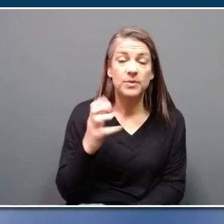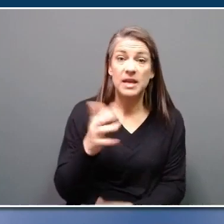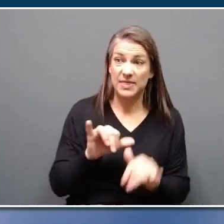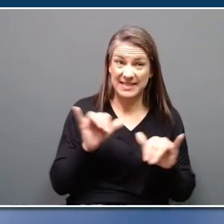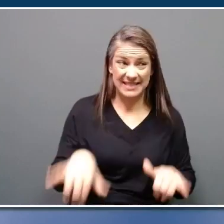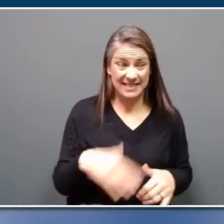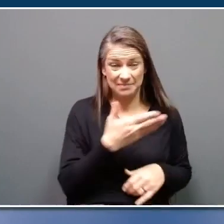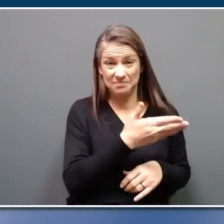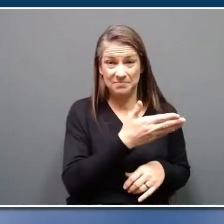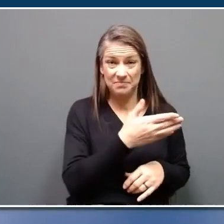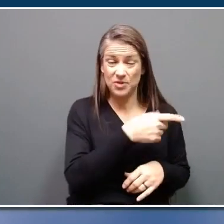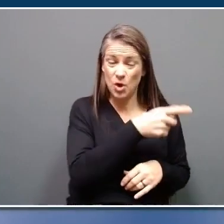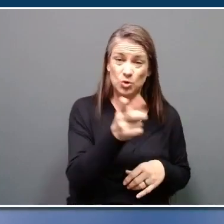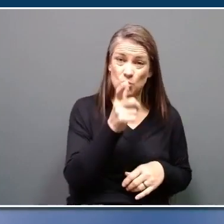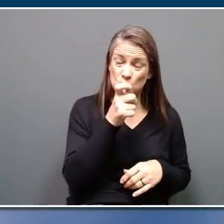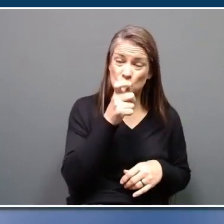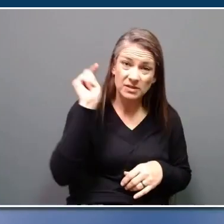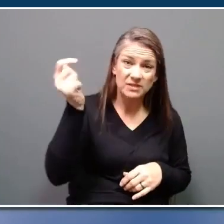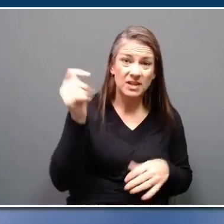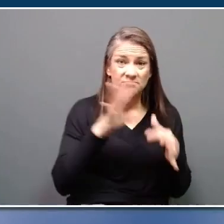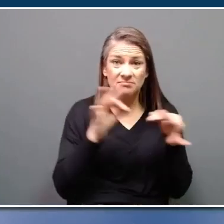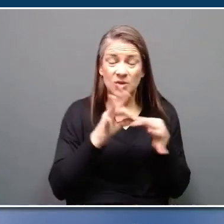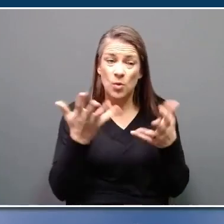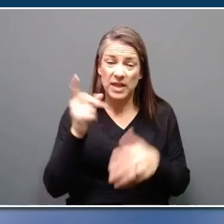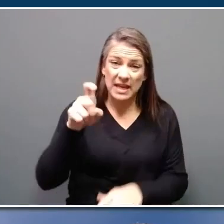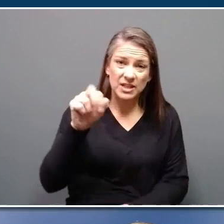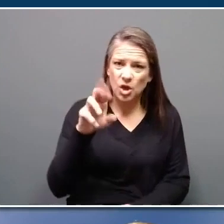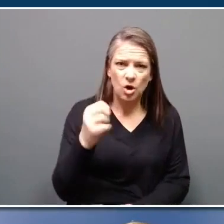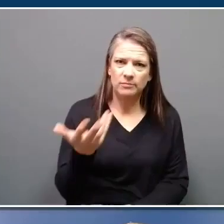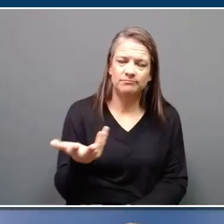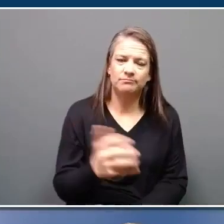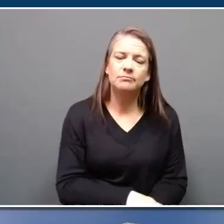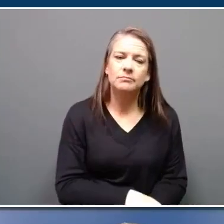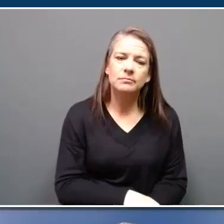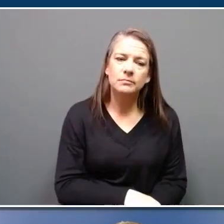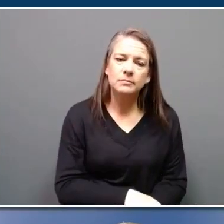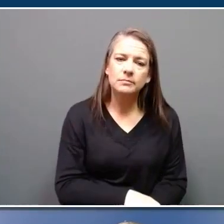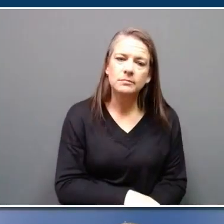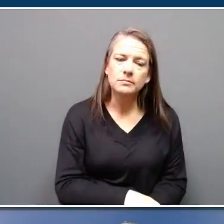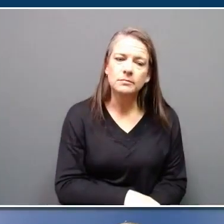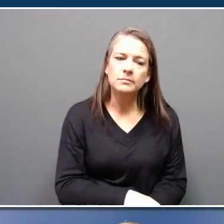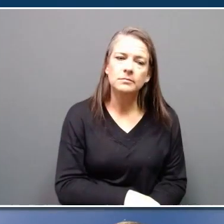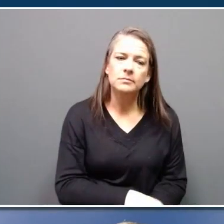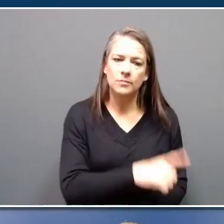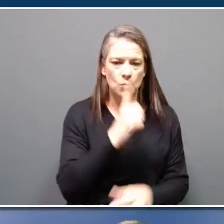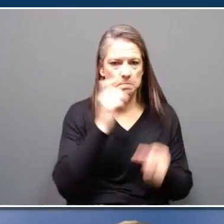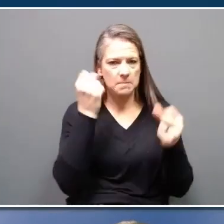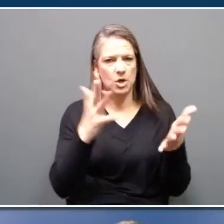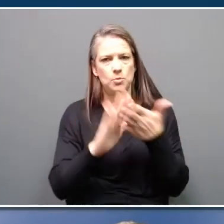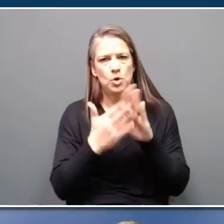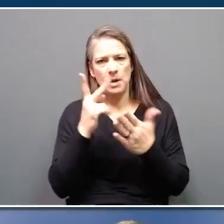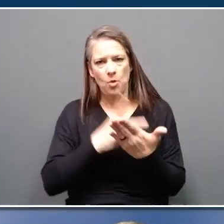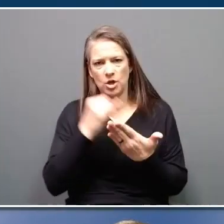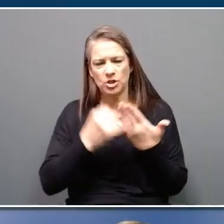testified about their significant needs. Let's go to the next one. There are a lot of community projects that are really